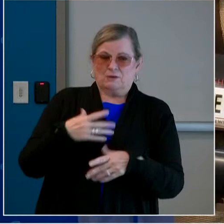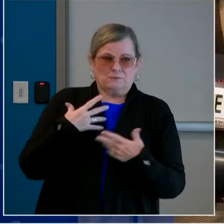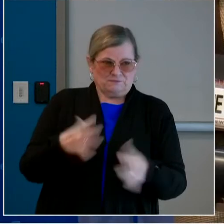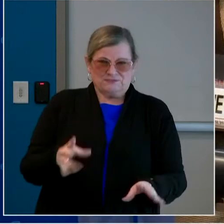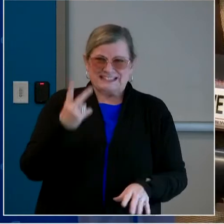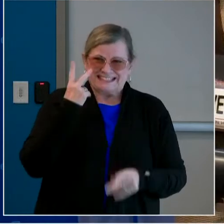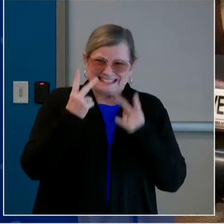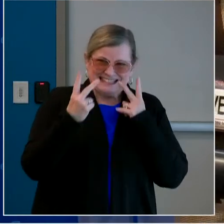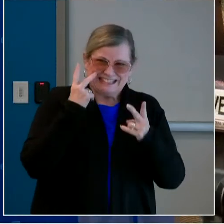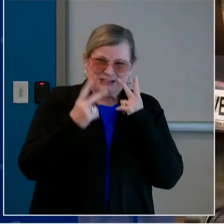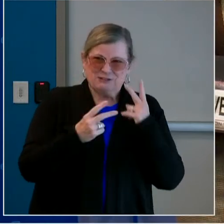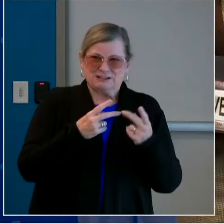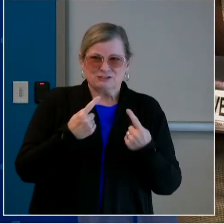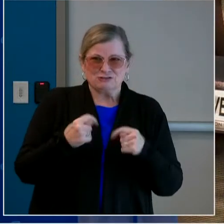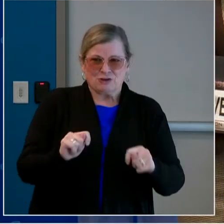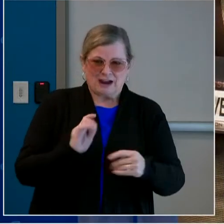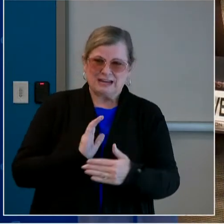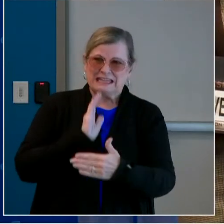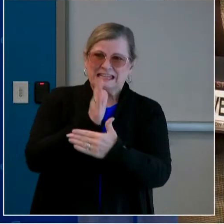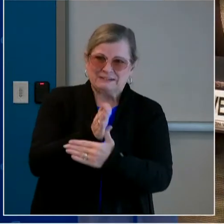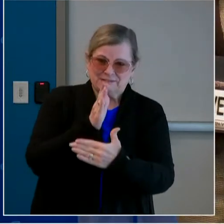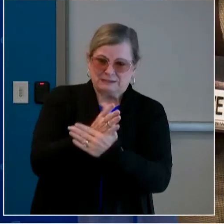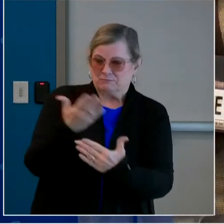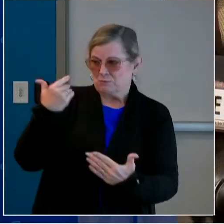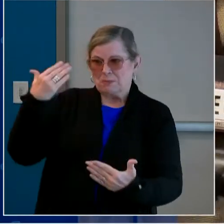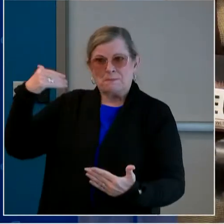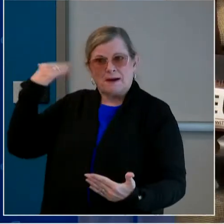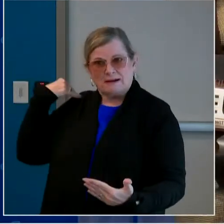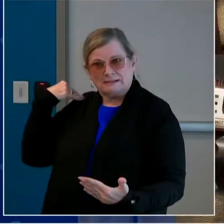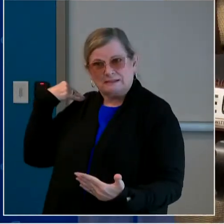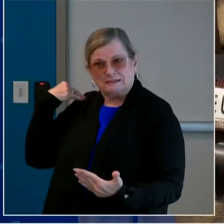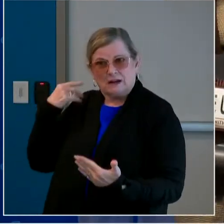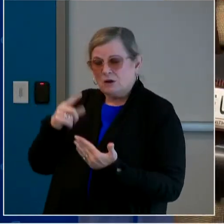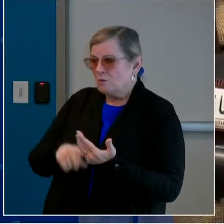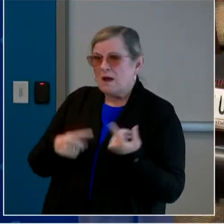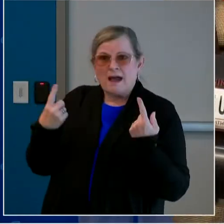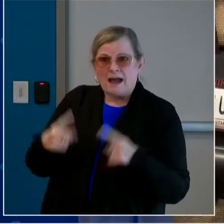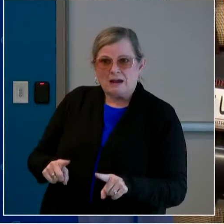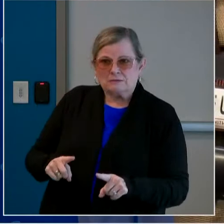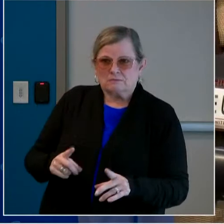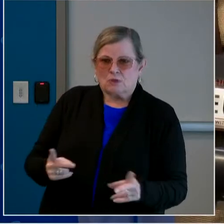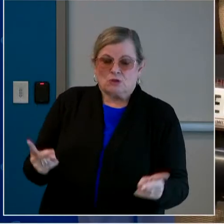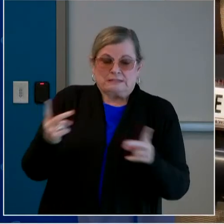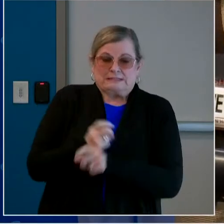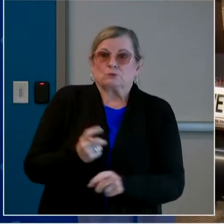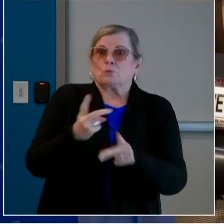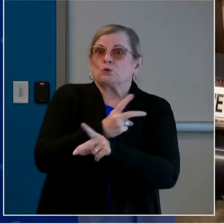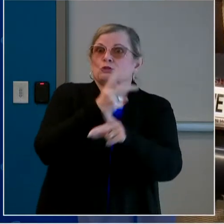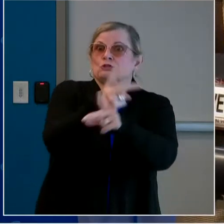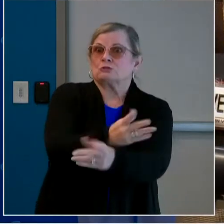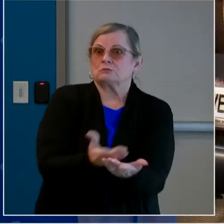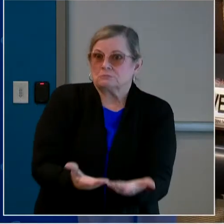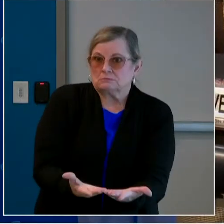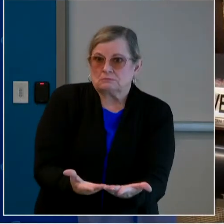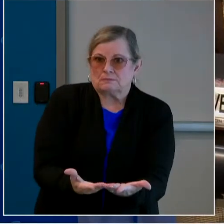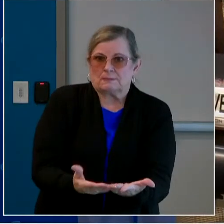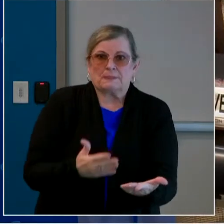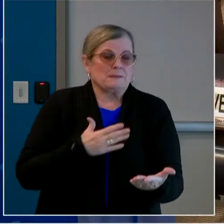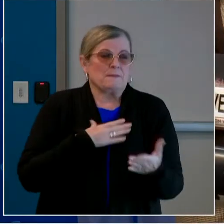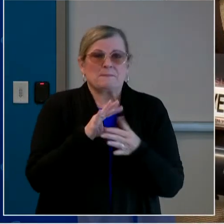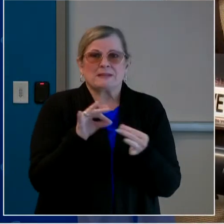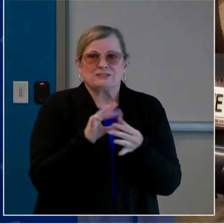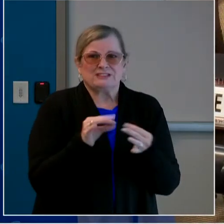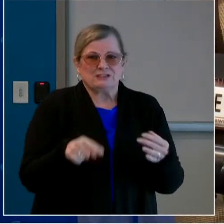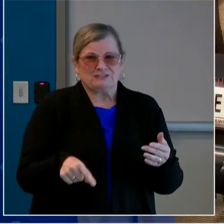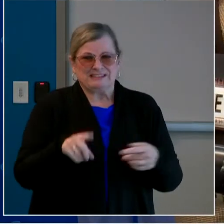and it has only made matters worse. So the message, my message, is to our citizens in the district is that